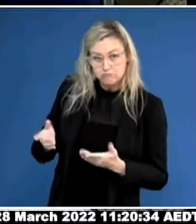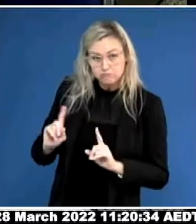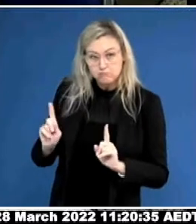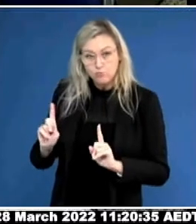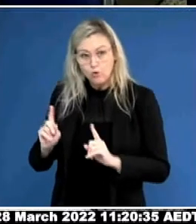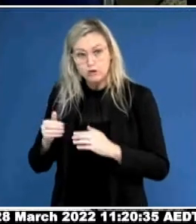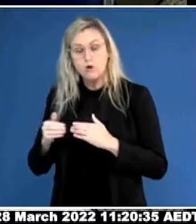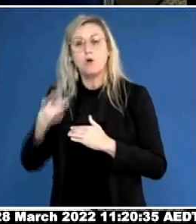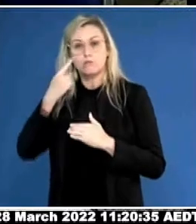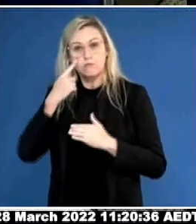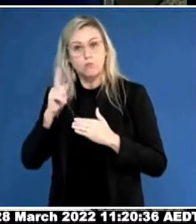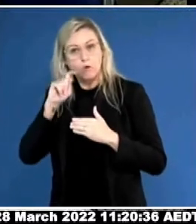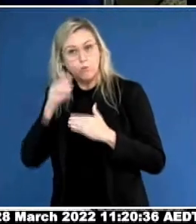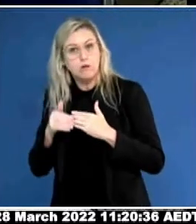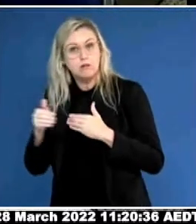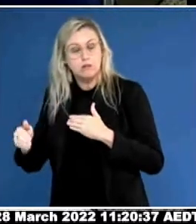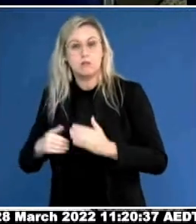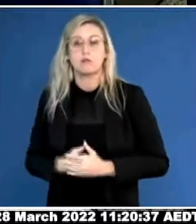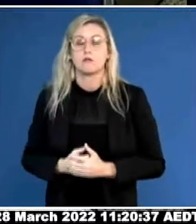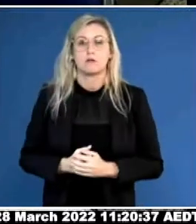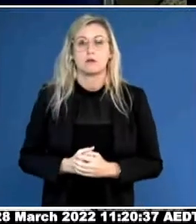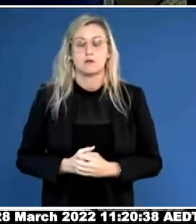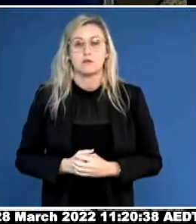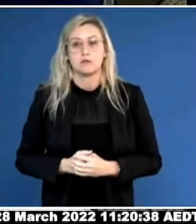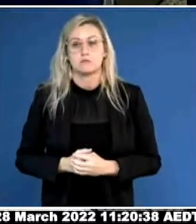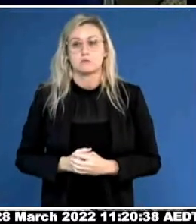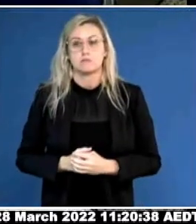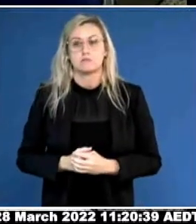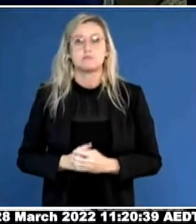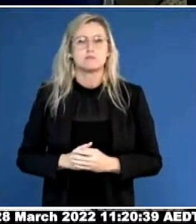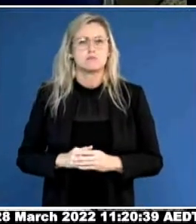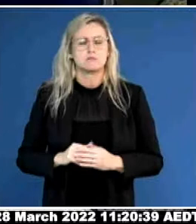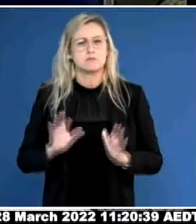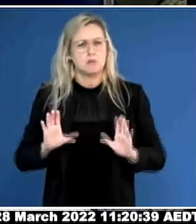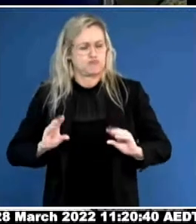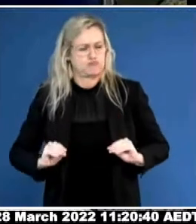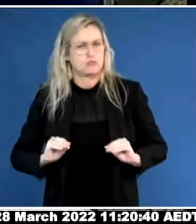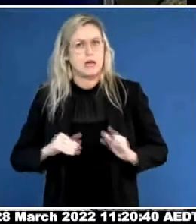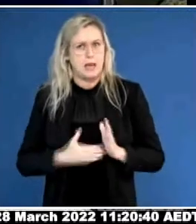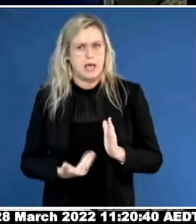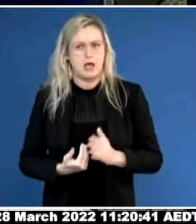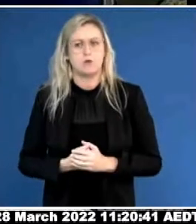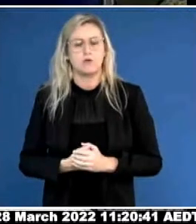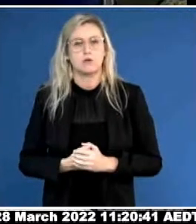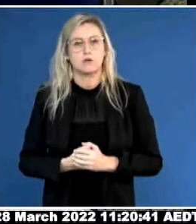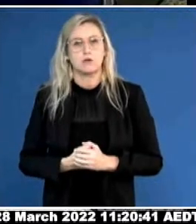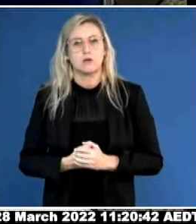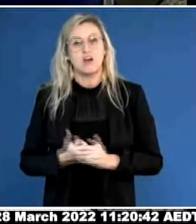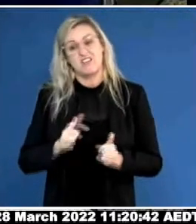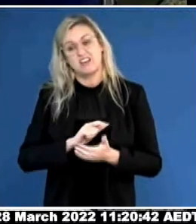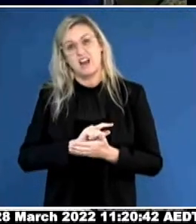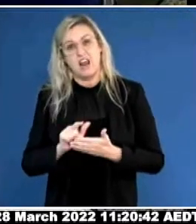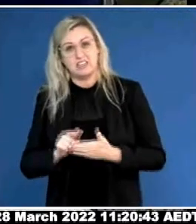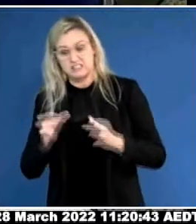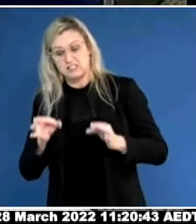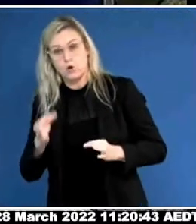resume maybe in an hour or so. But, commissioners, could we have a break and then we'll let everybody know what the precise timing